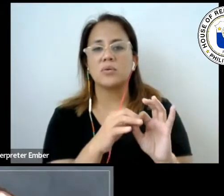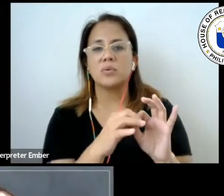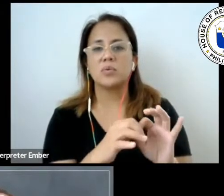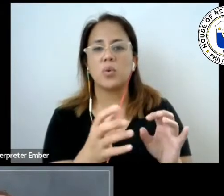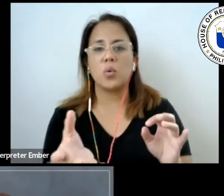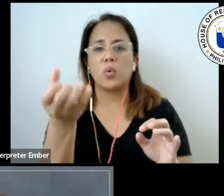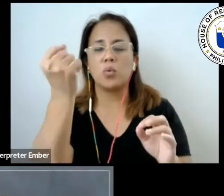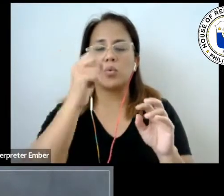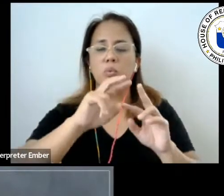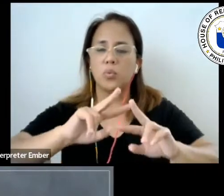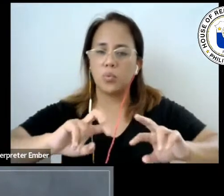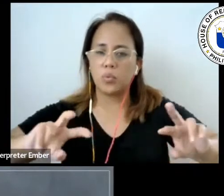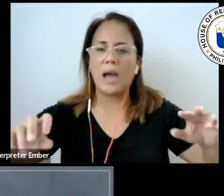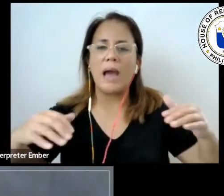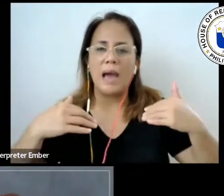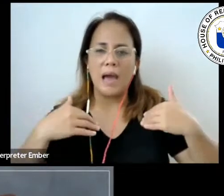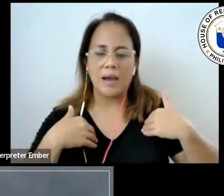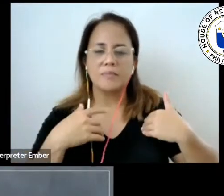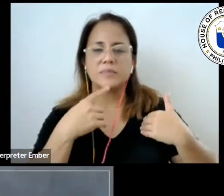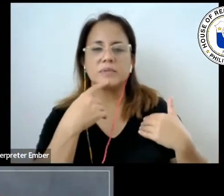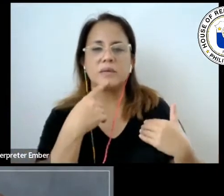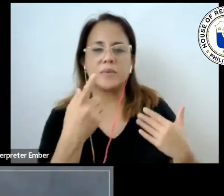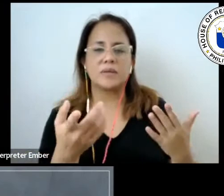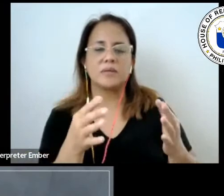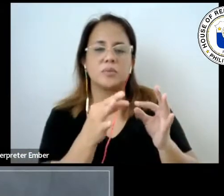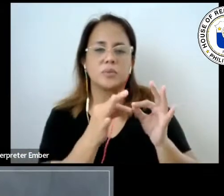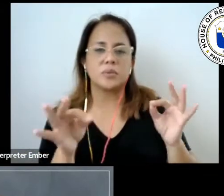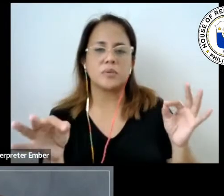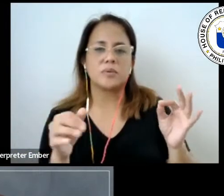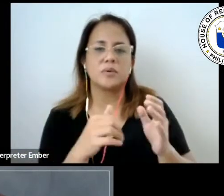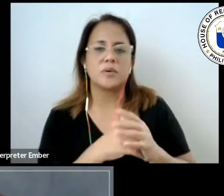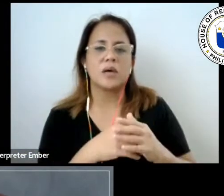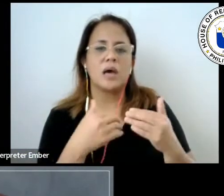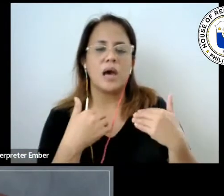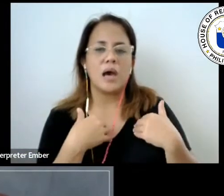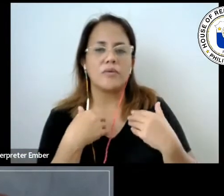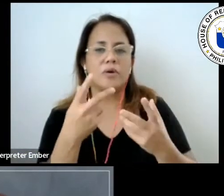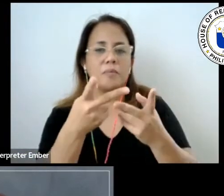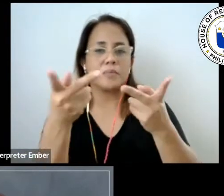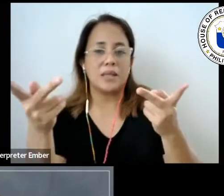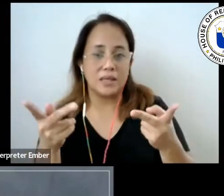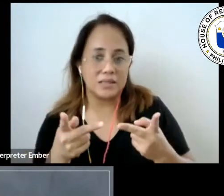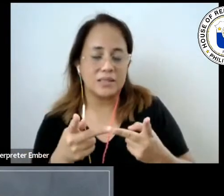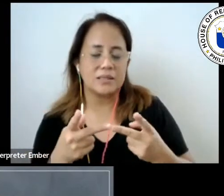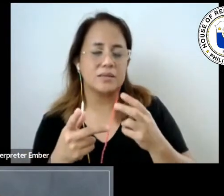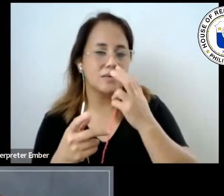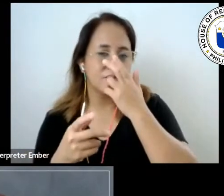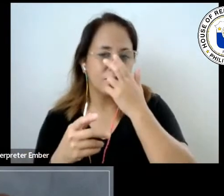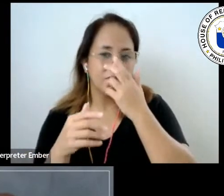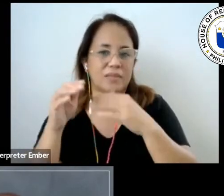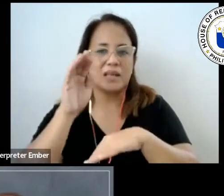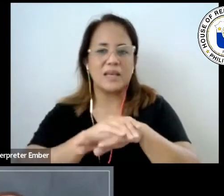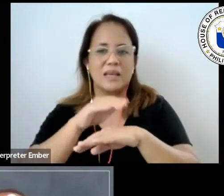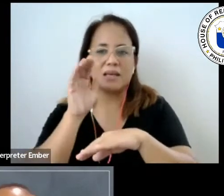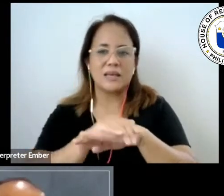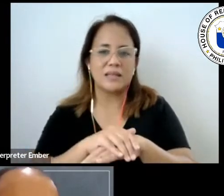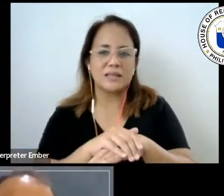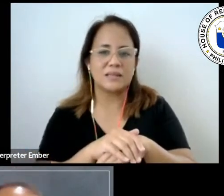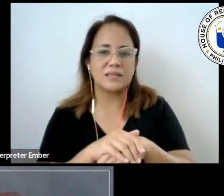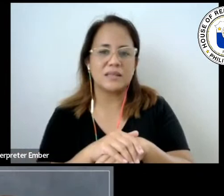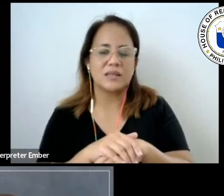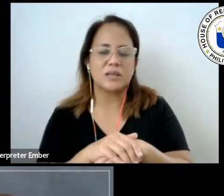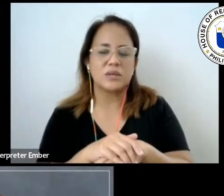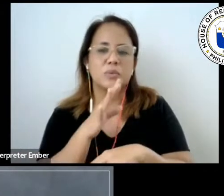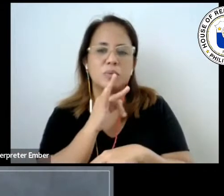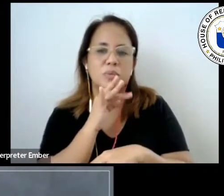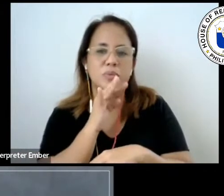based on your own study, meron pa nga po kayong statement doon na there are certain places that English po yung parang